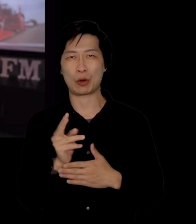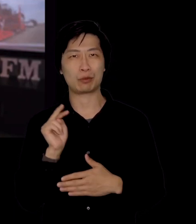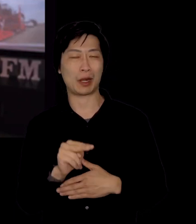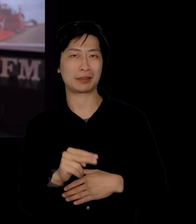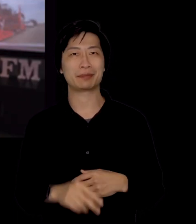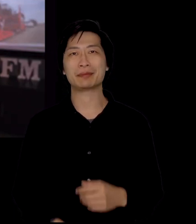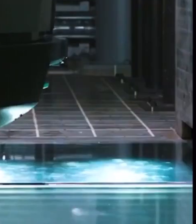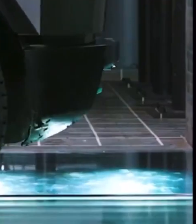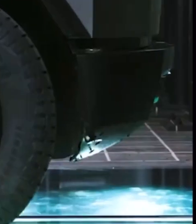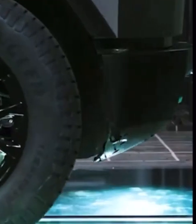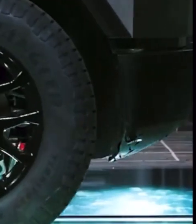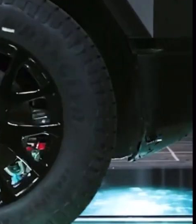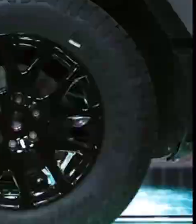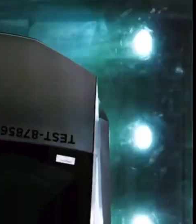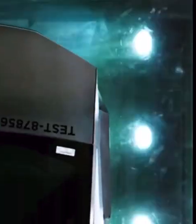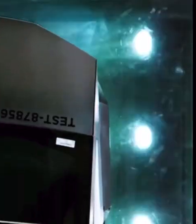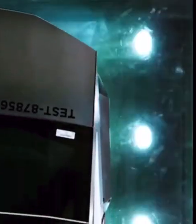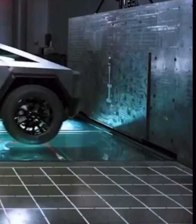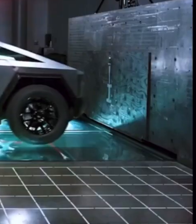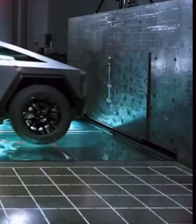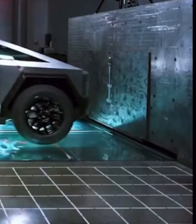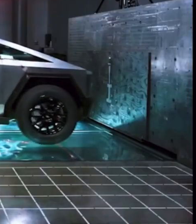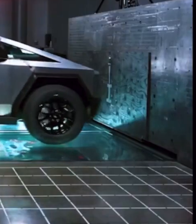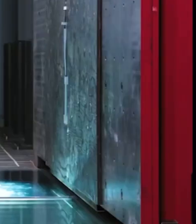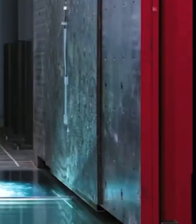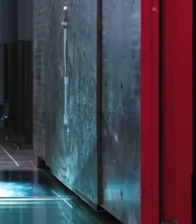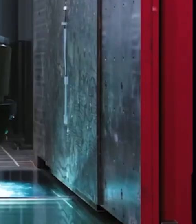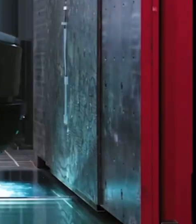quick snippet from that video.